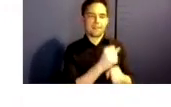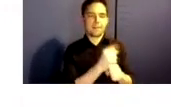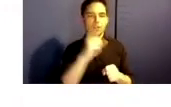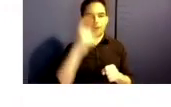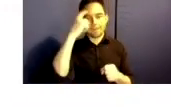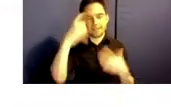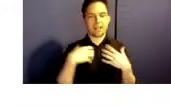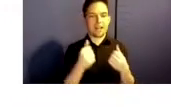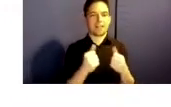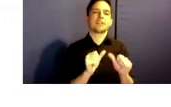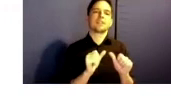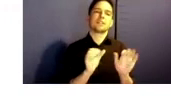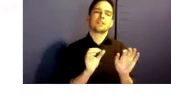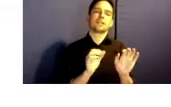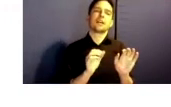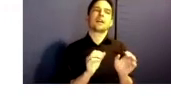health is